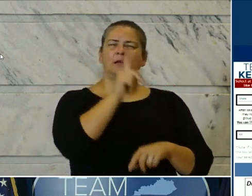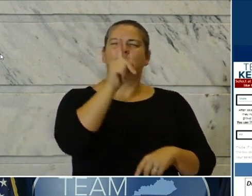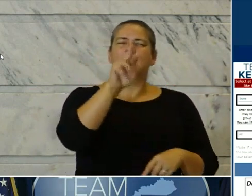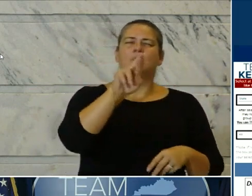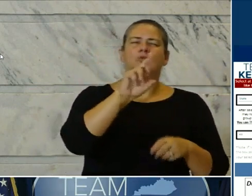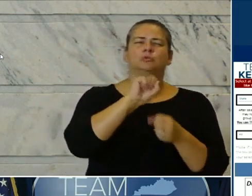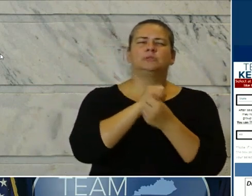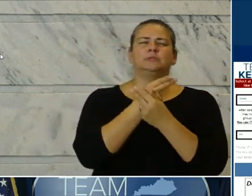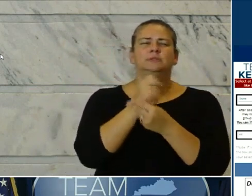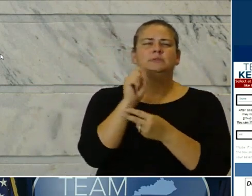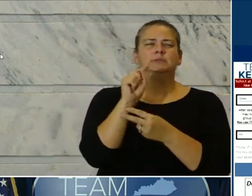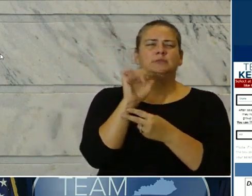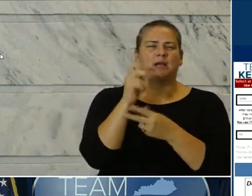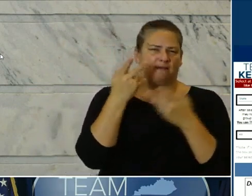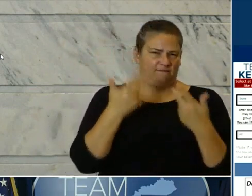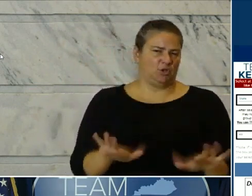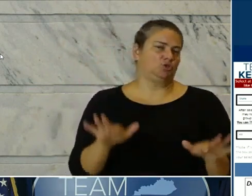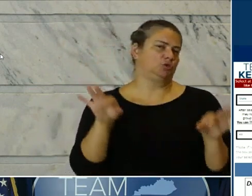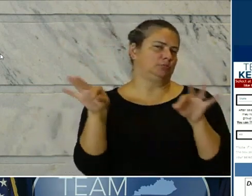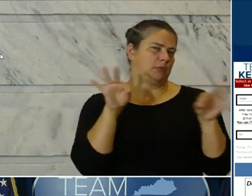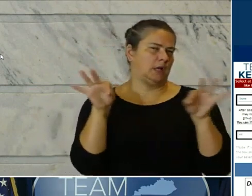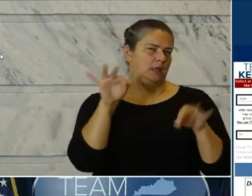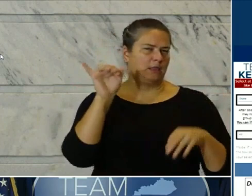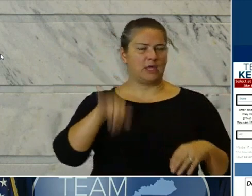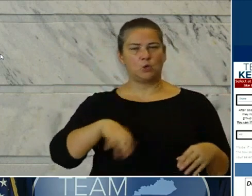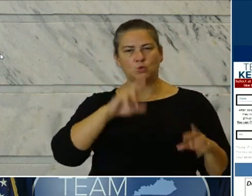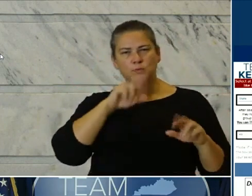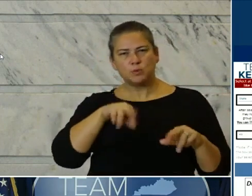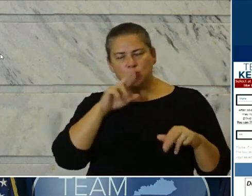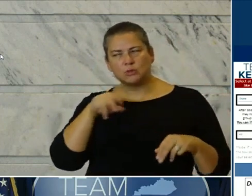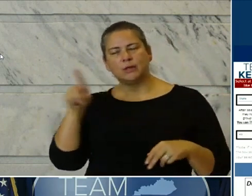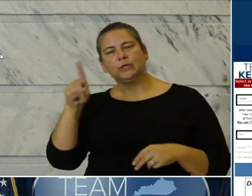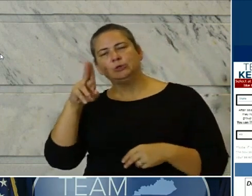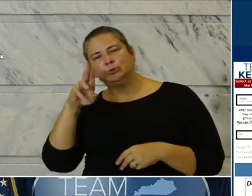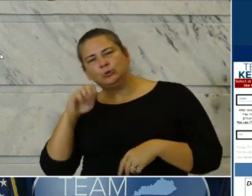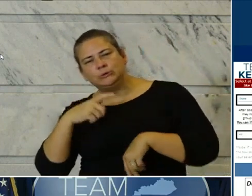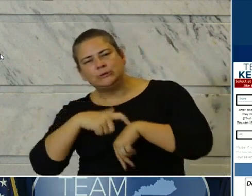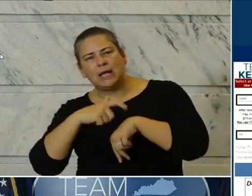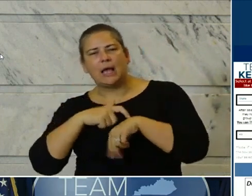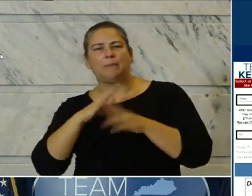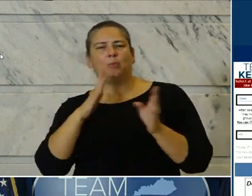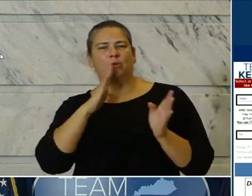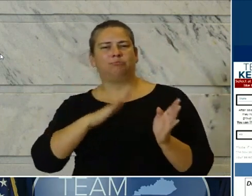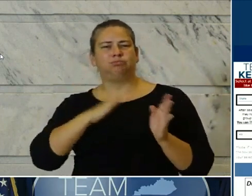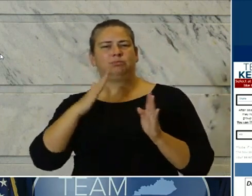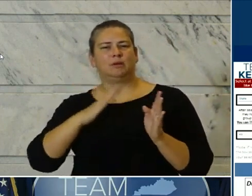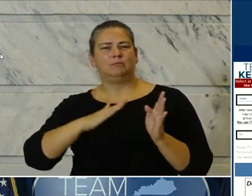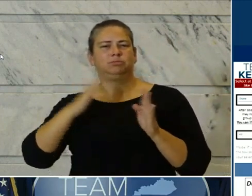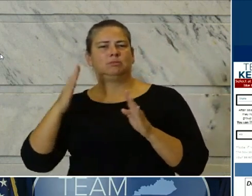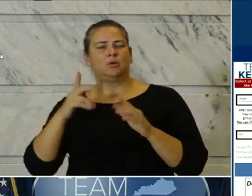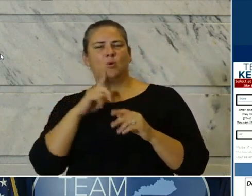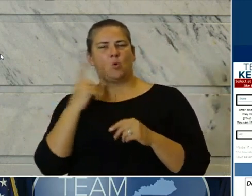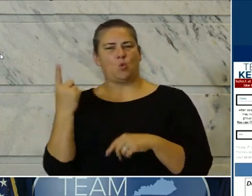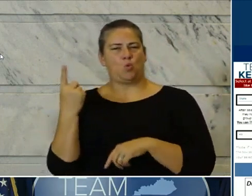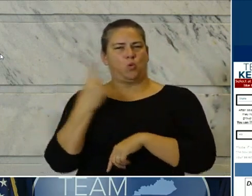earlier, that reports are due by a certain time in the day, and it will be updated by the following day. So it will reflect the data